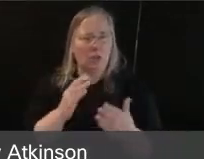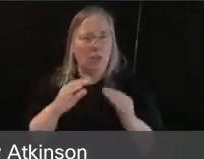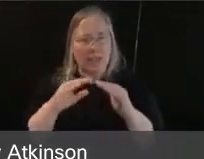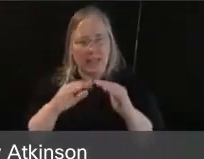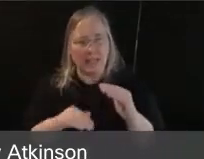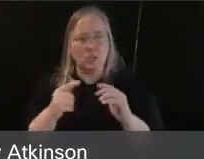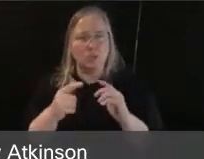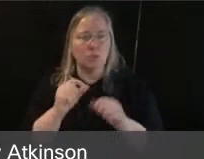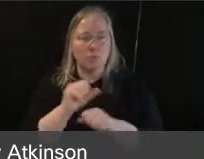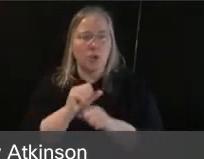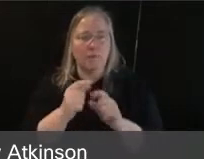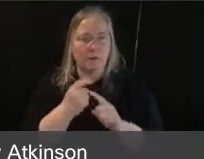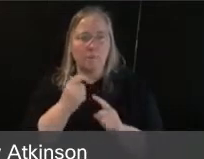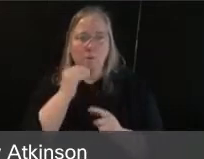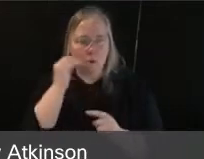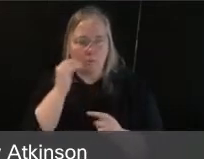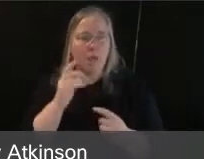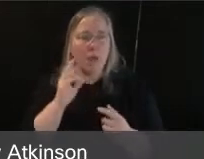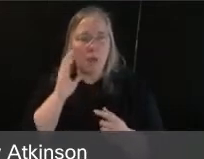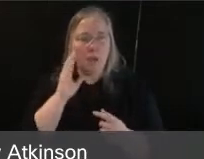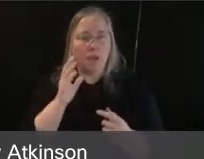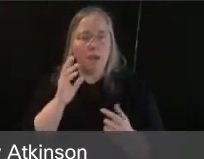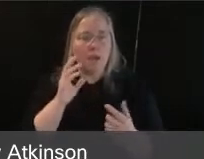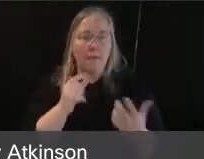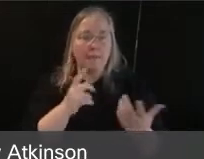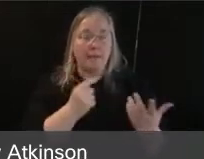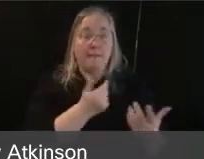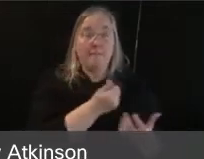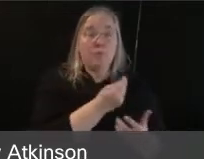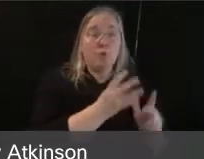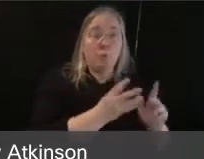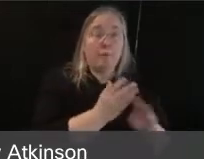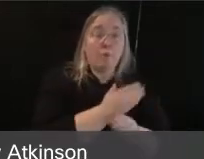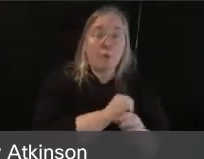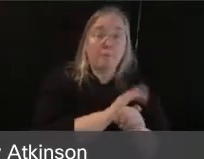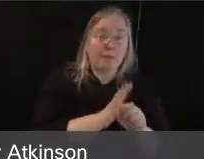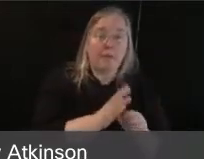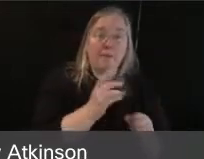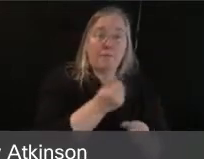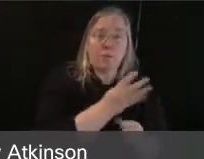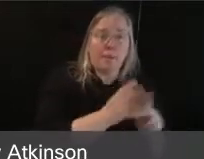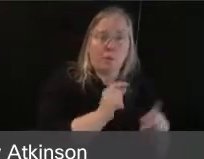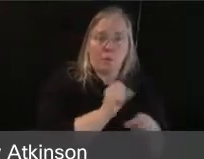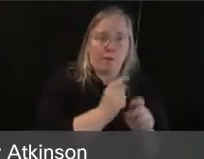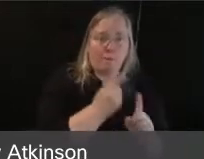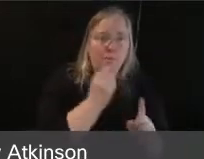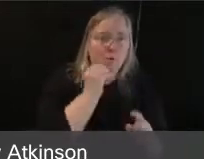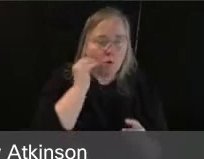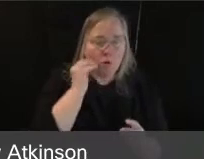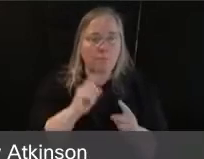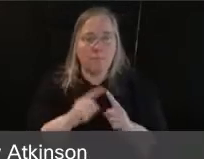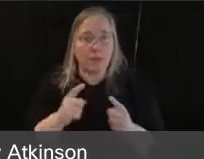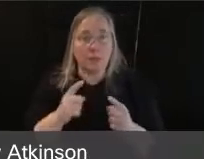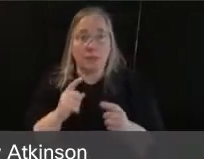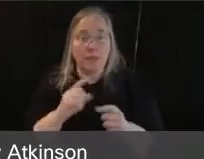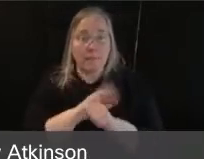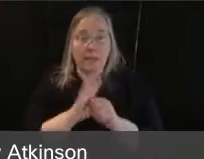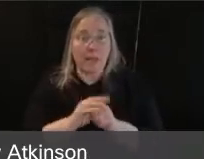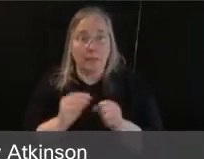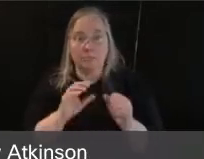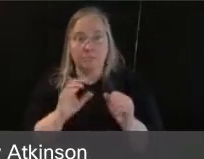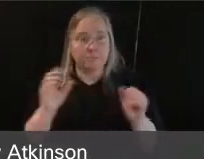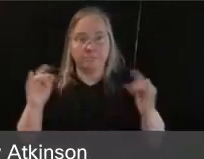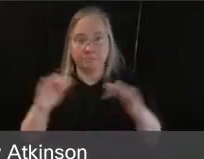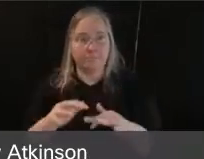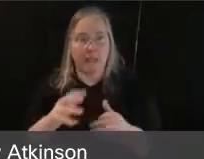few people working from home pre-pandemic, but it won't be as many people working from home during the pandemic, and that could have